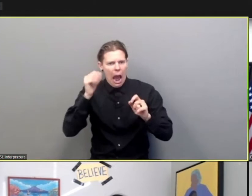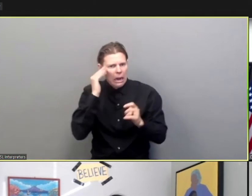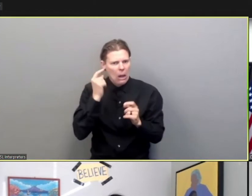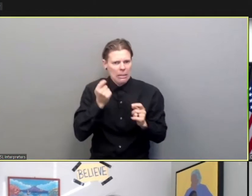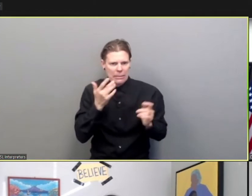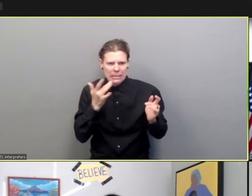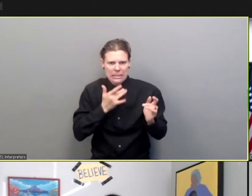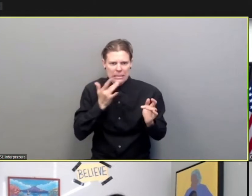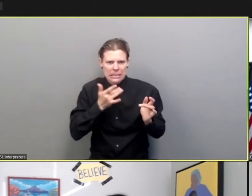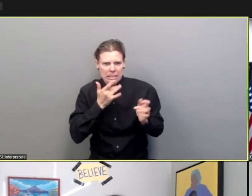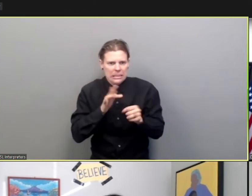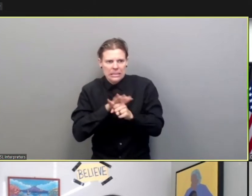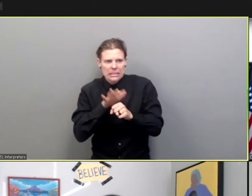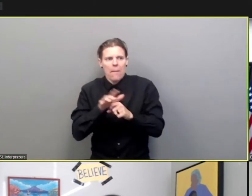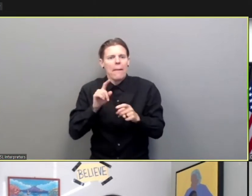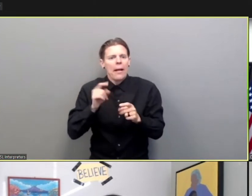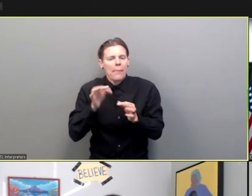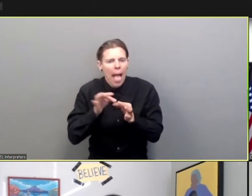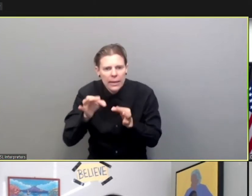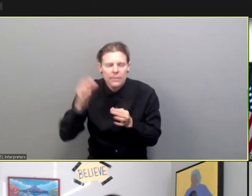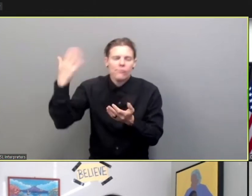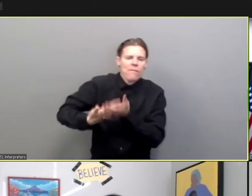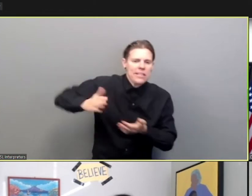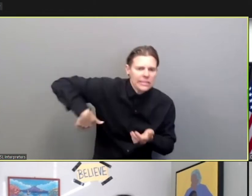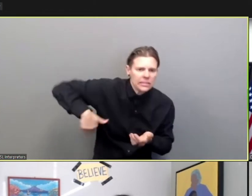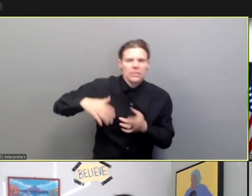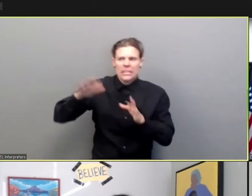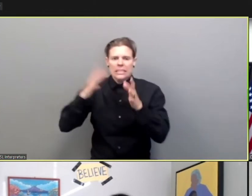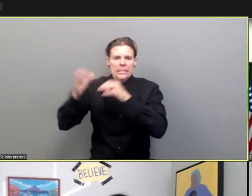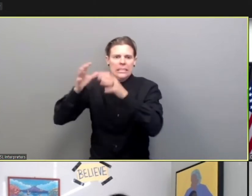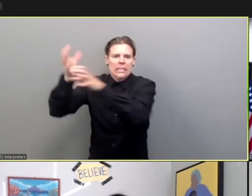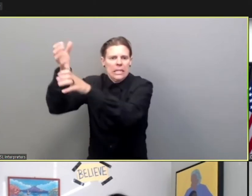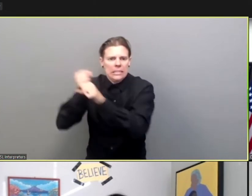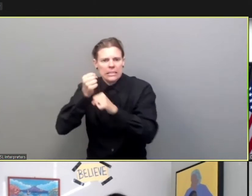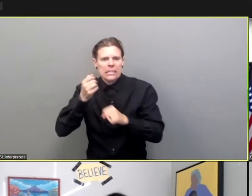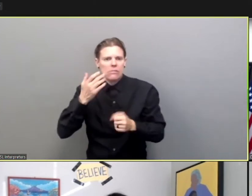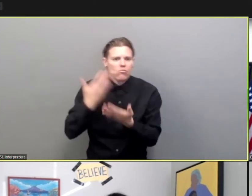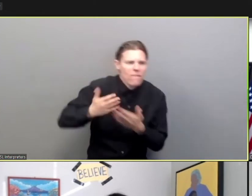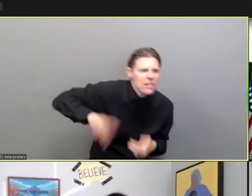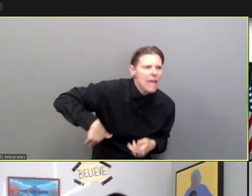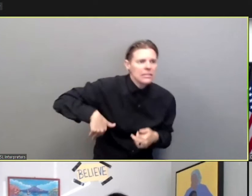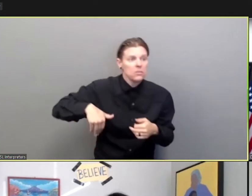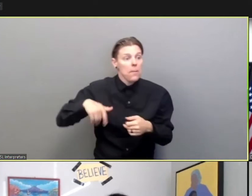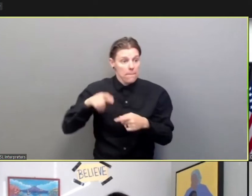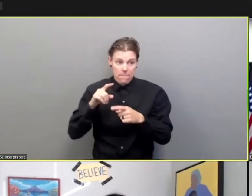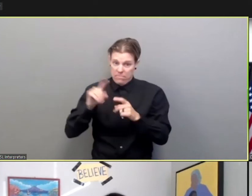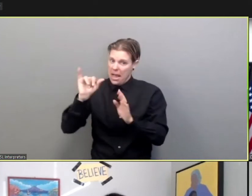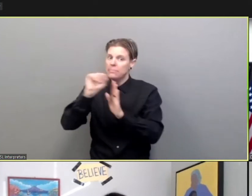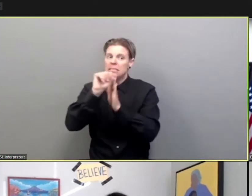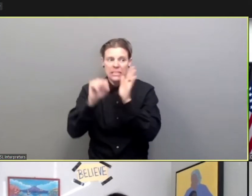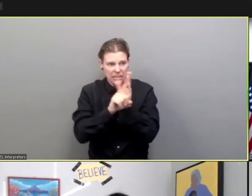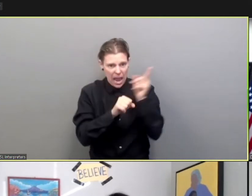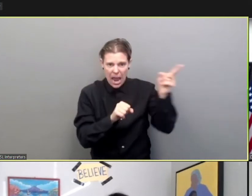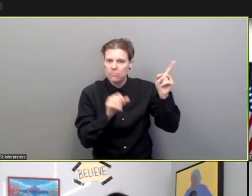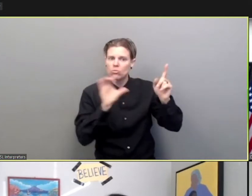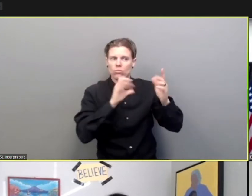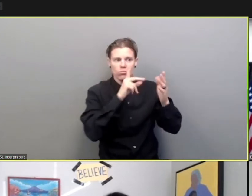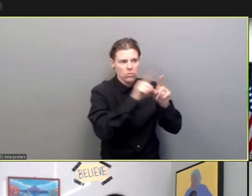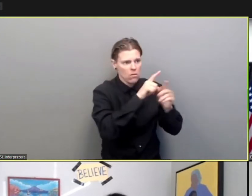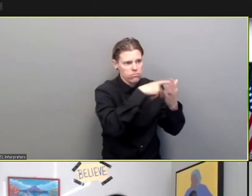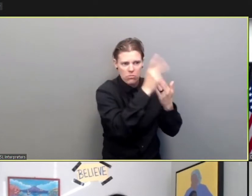but the other states that have been able to do this have not had a huge supply chain issue. So I think we'll be